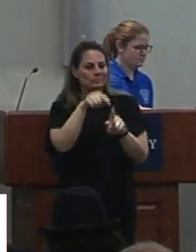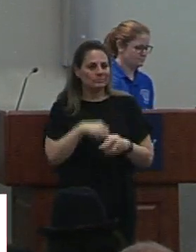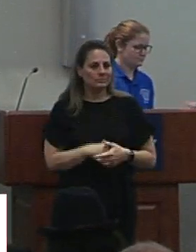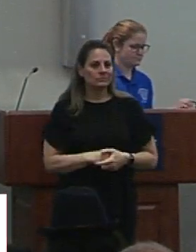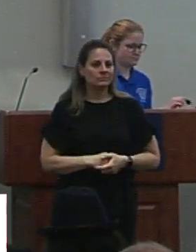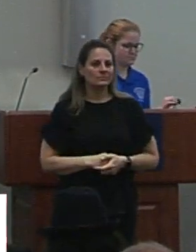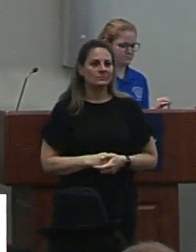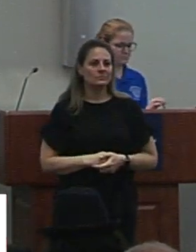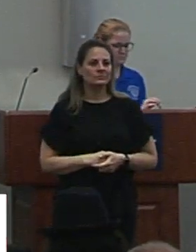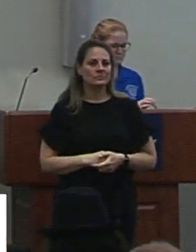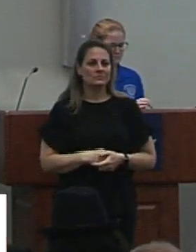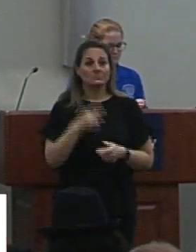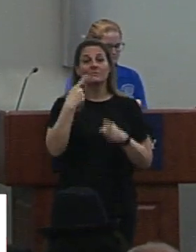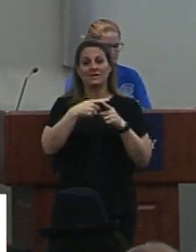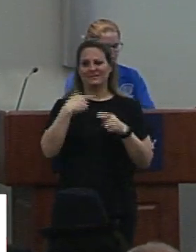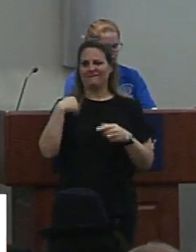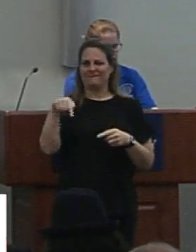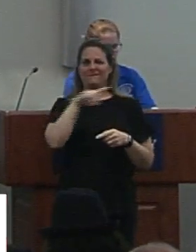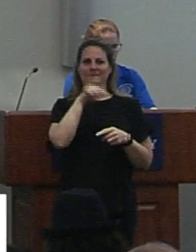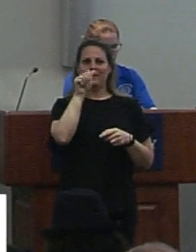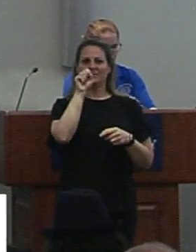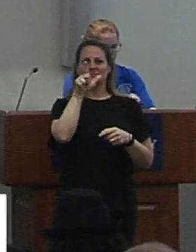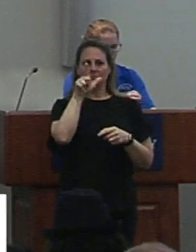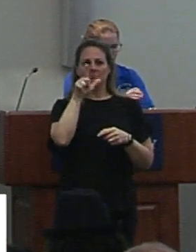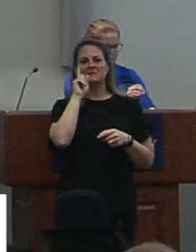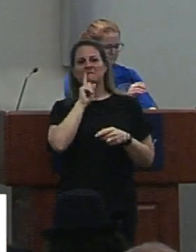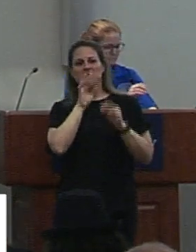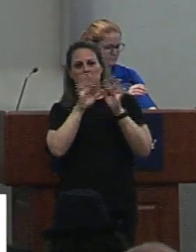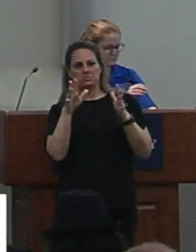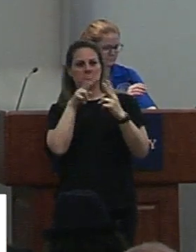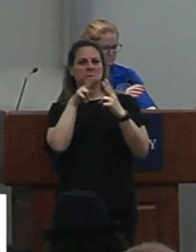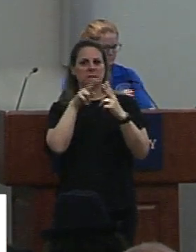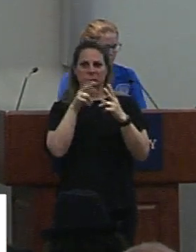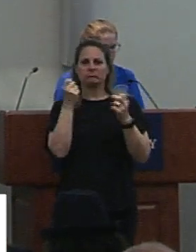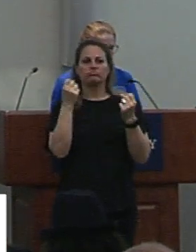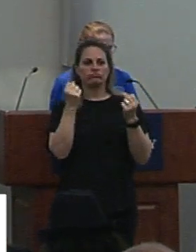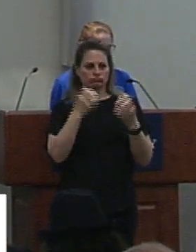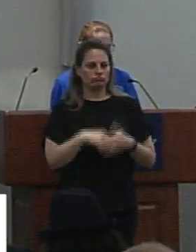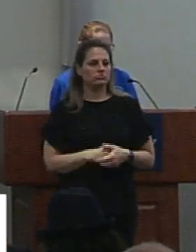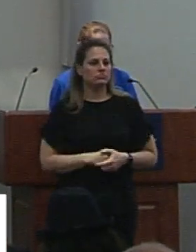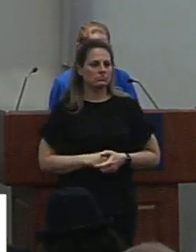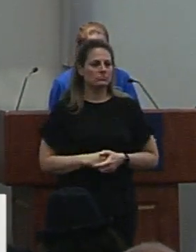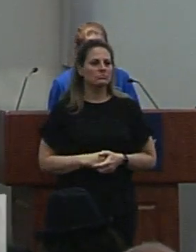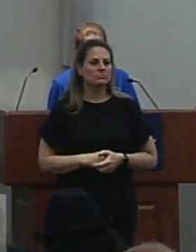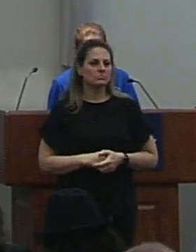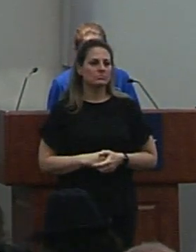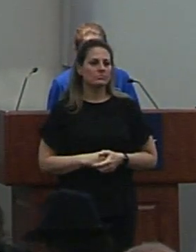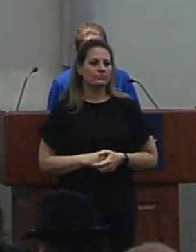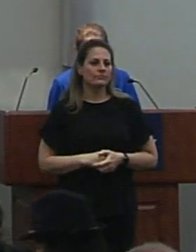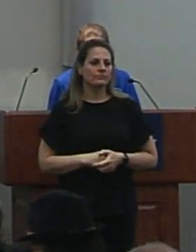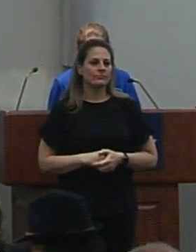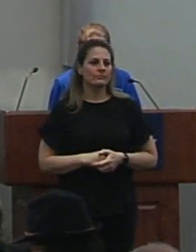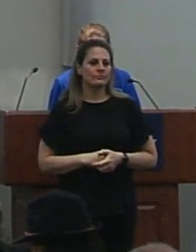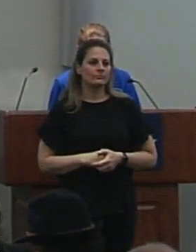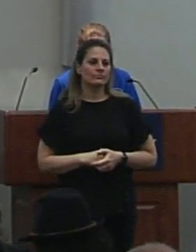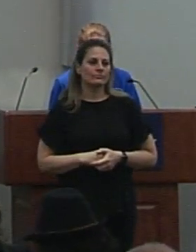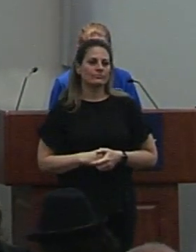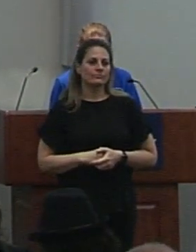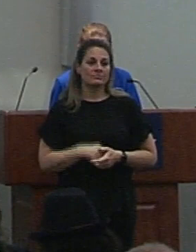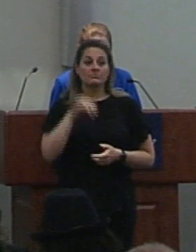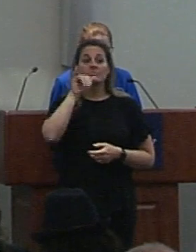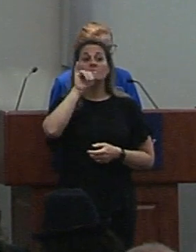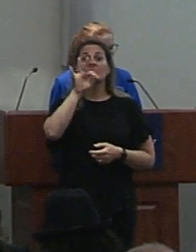you would like to have the ability to multi-pin the interpreters, please chat disability staff such as myself for any